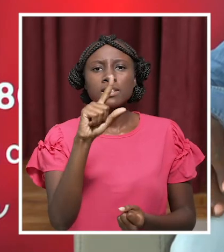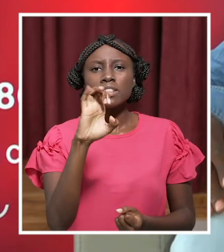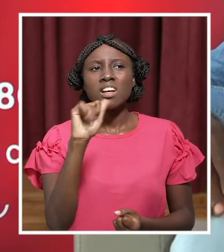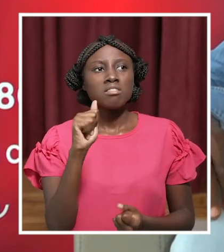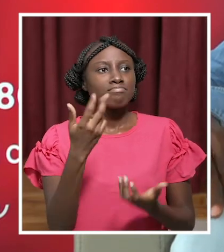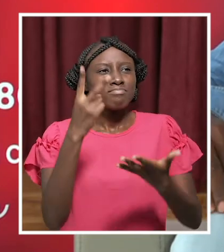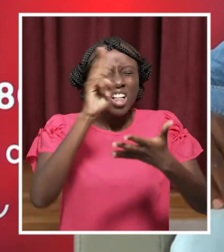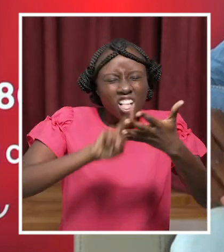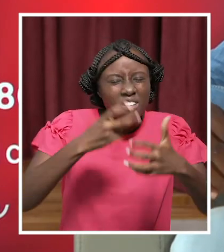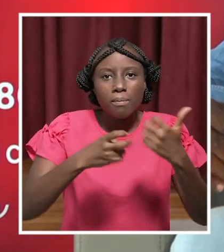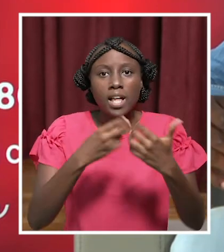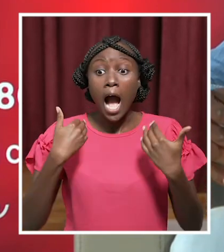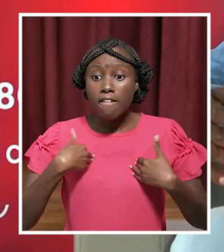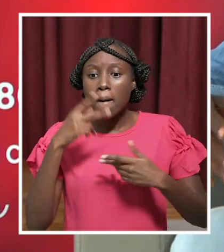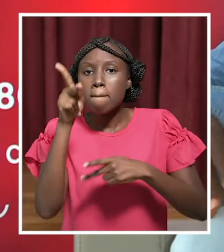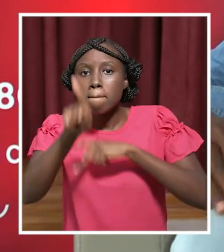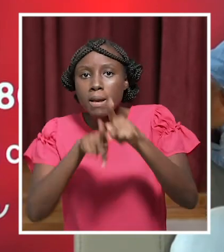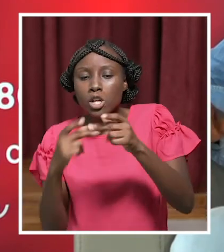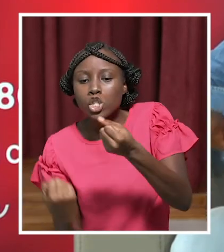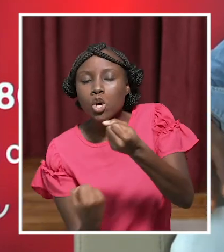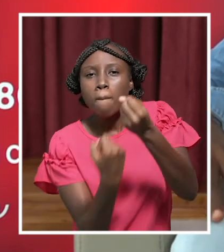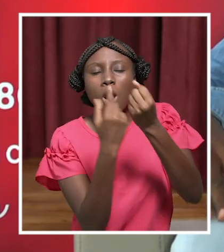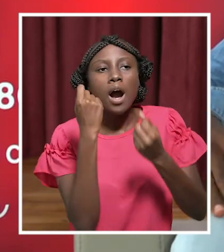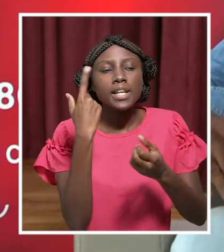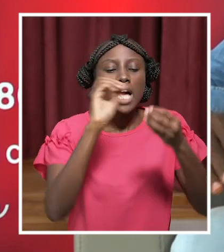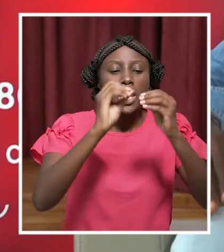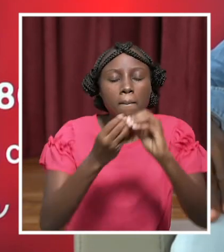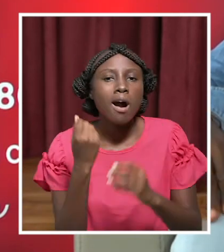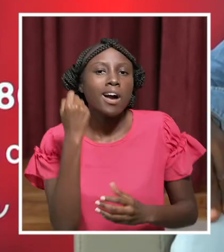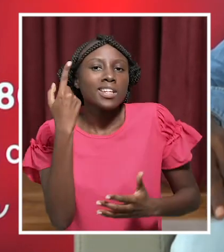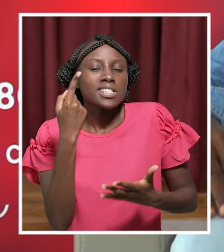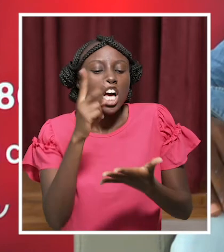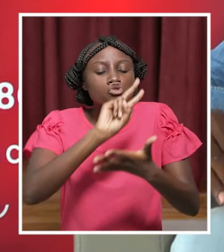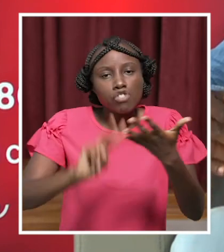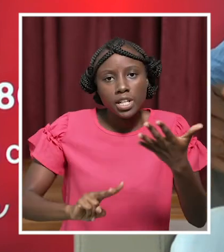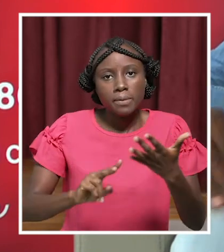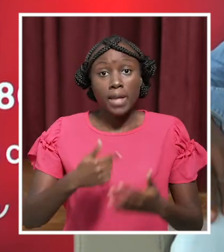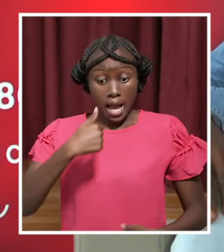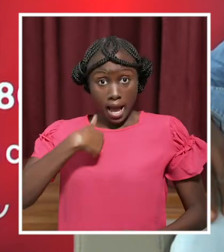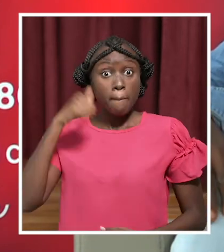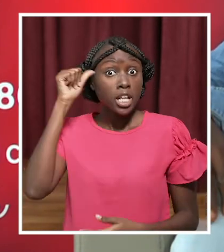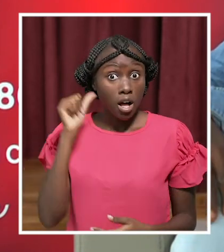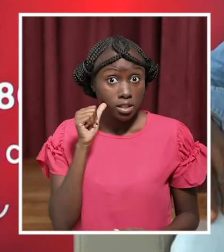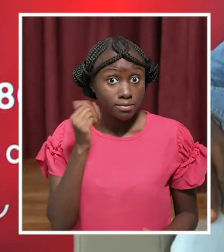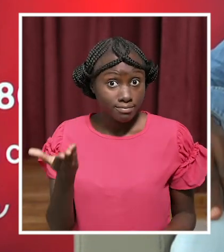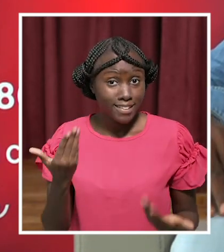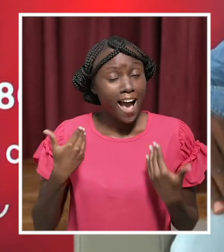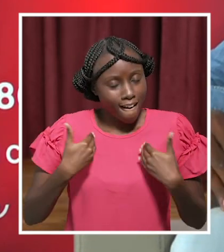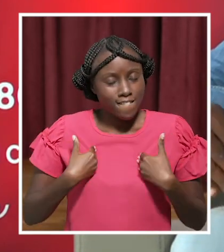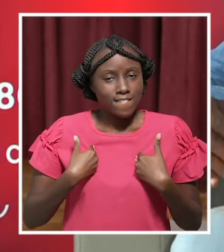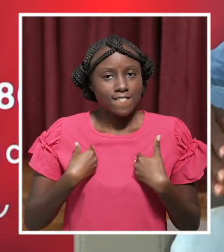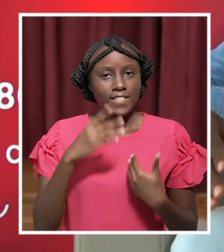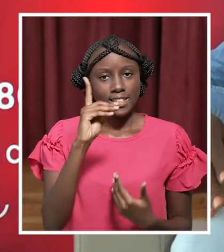reading, interpretation, and understanding numbers. Now, the thing is, I am an adult dyslexic,